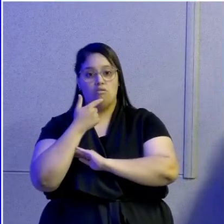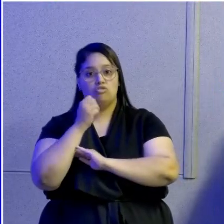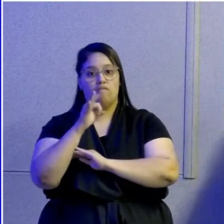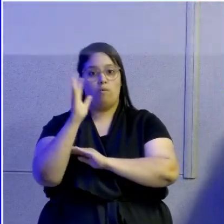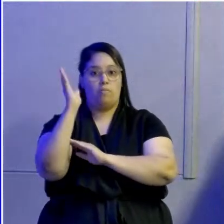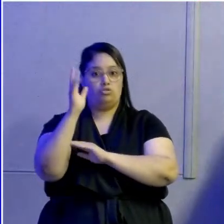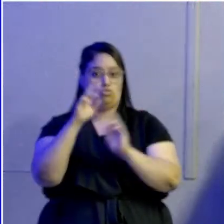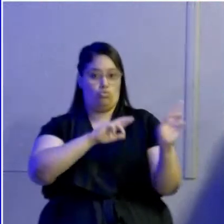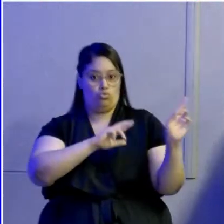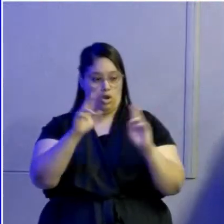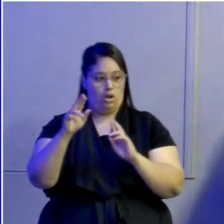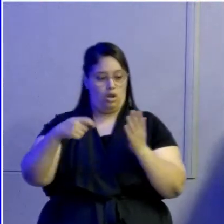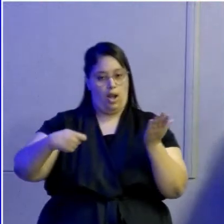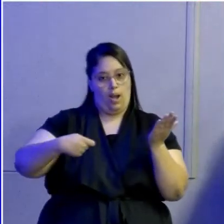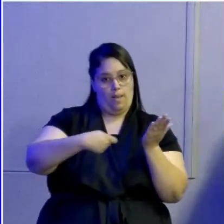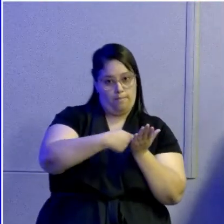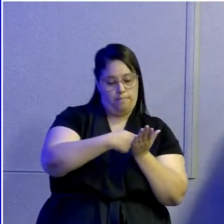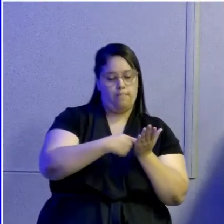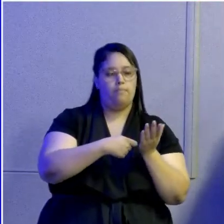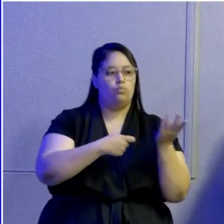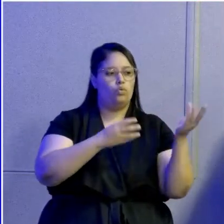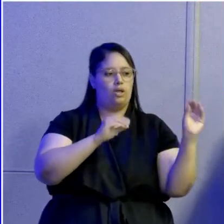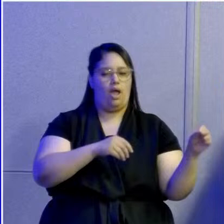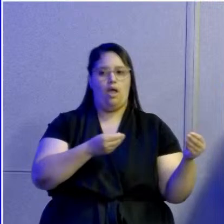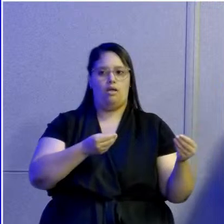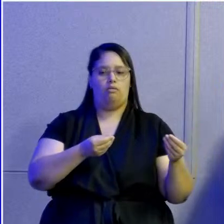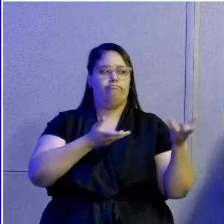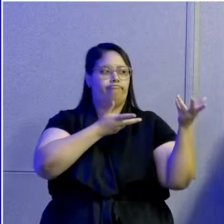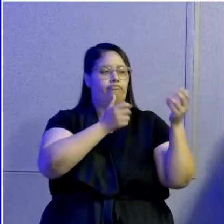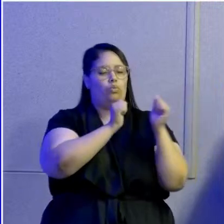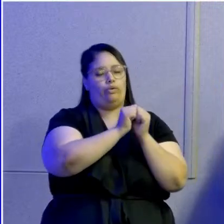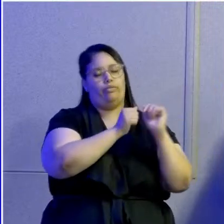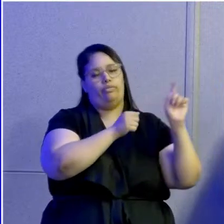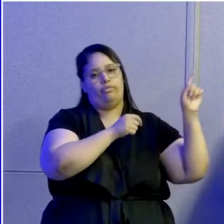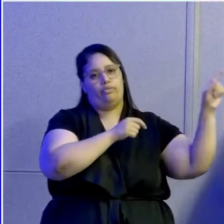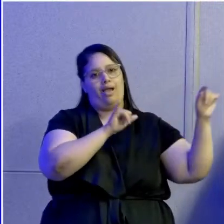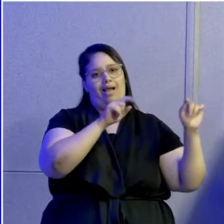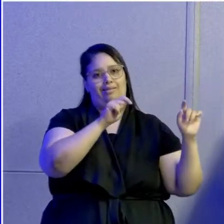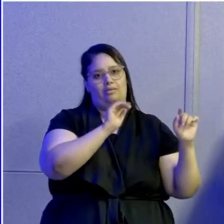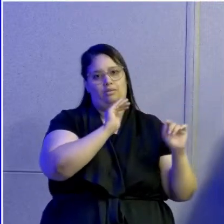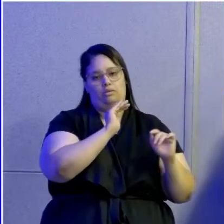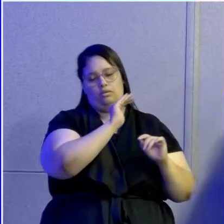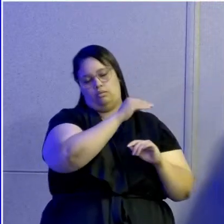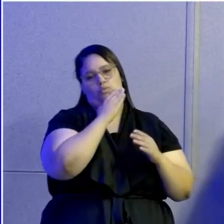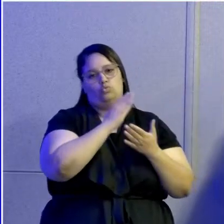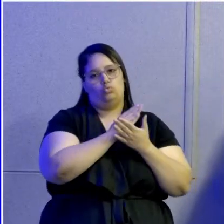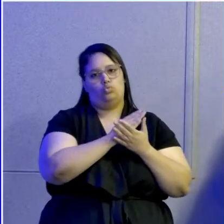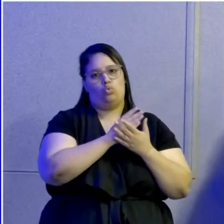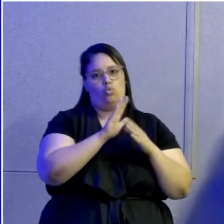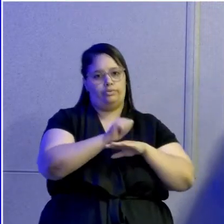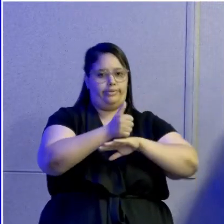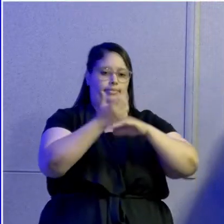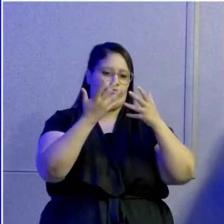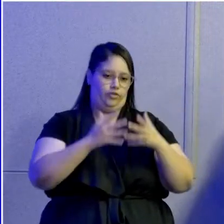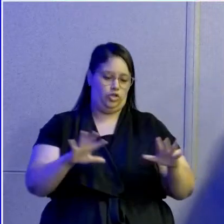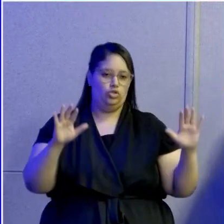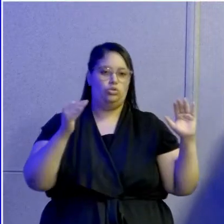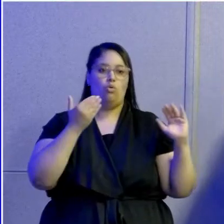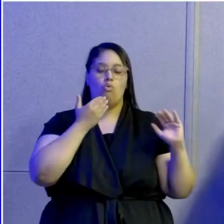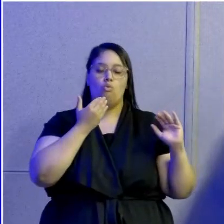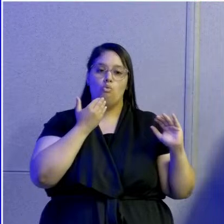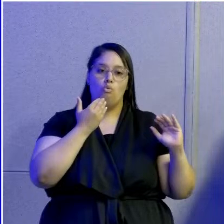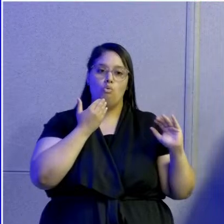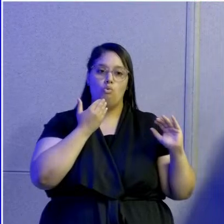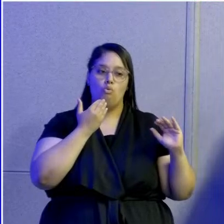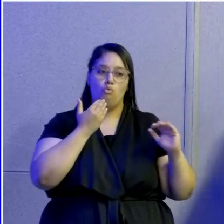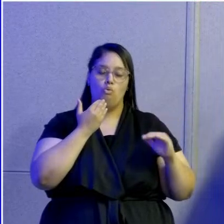your presentations on a thumb drive, if you could just liaise with the IT people at the back to make sure that that is set up. And then those of you